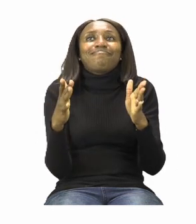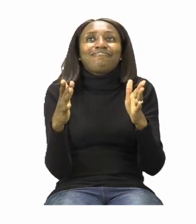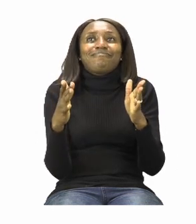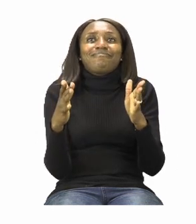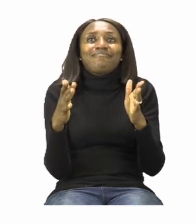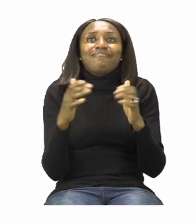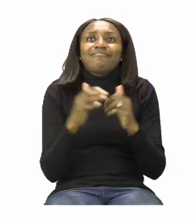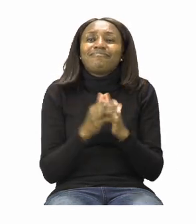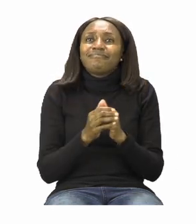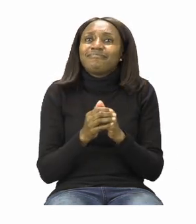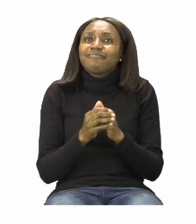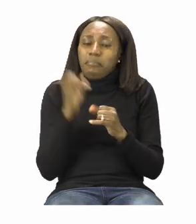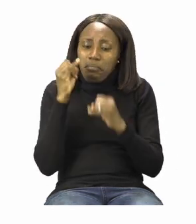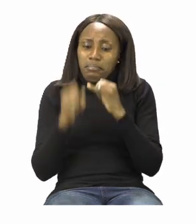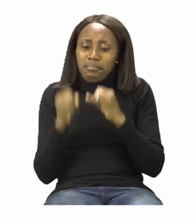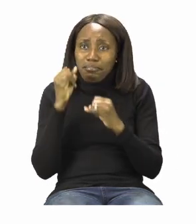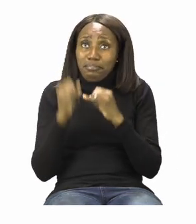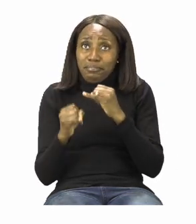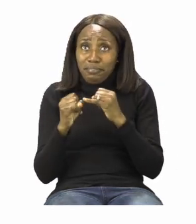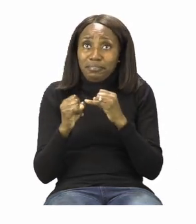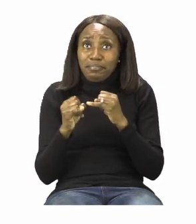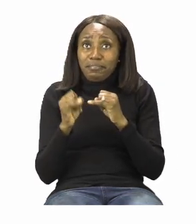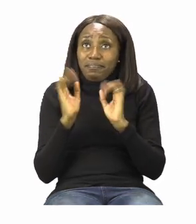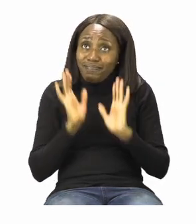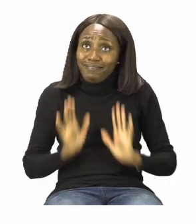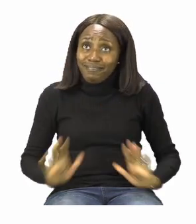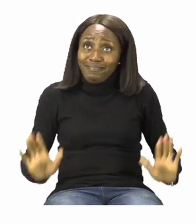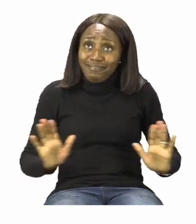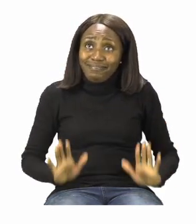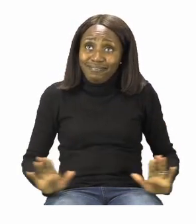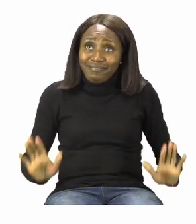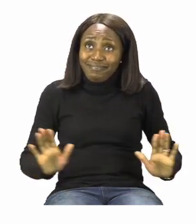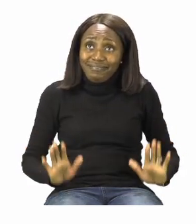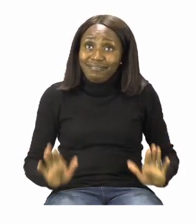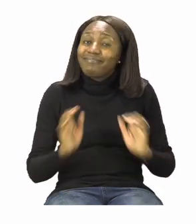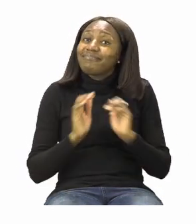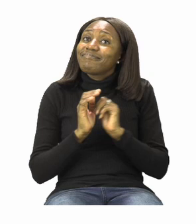The last friend we have is waving at us,